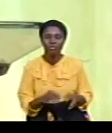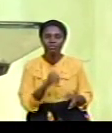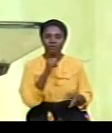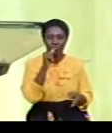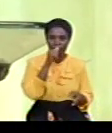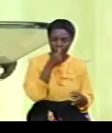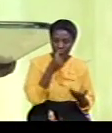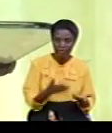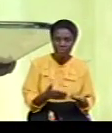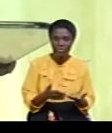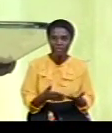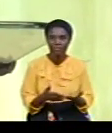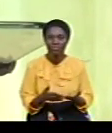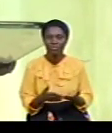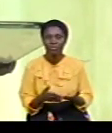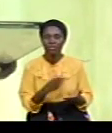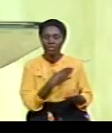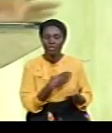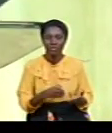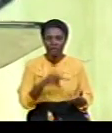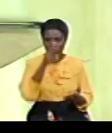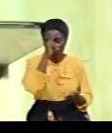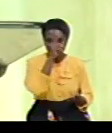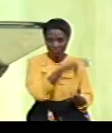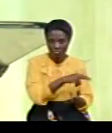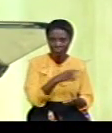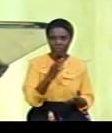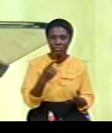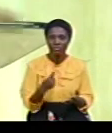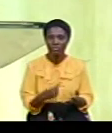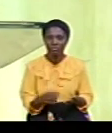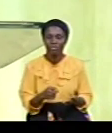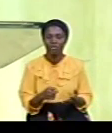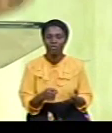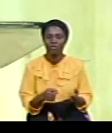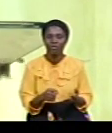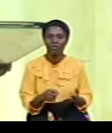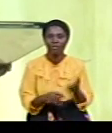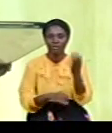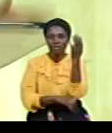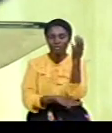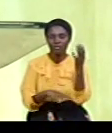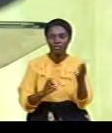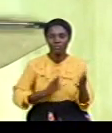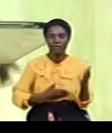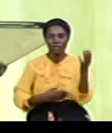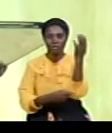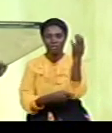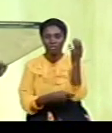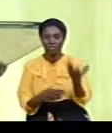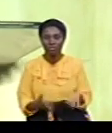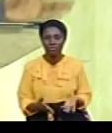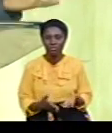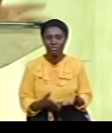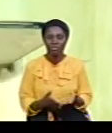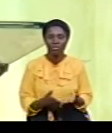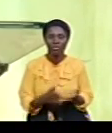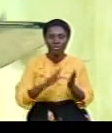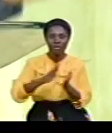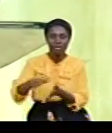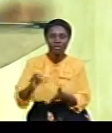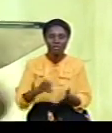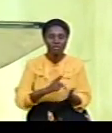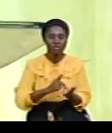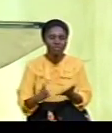prayer, pride, ignorance of the source of our temptations, intemperate speech, neglect of pure religion,